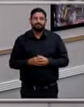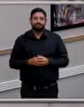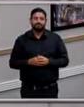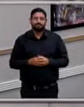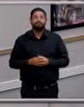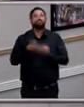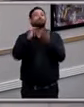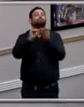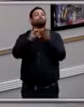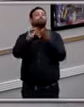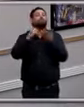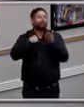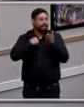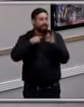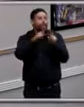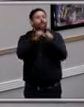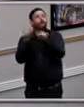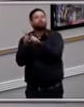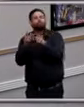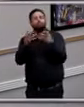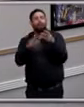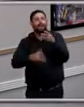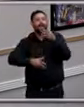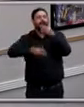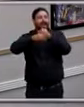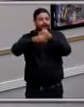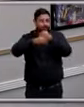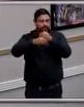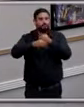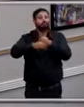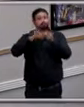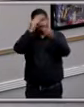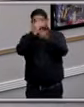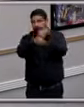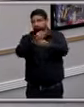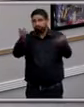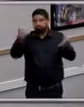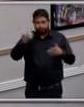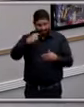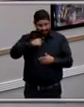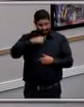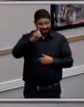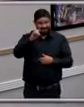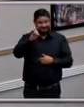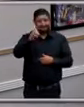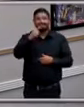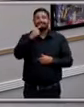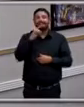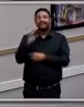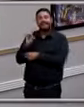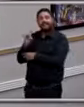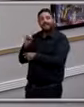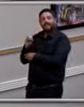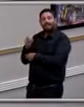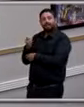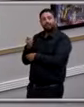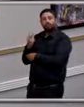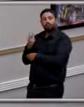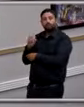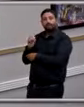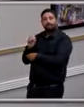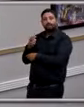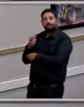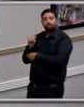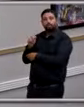Excuse me, I'd also like to just let you know that I did say 8012 Shin Oak. It